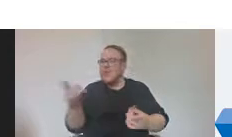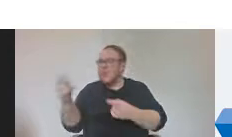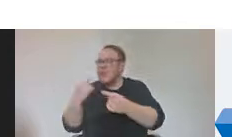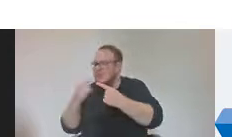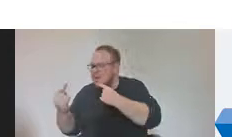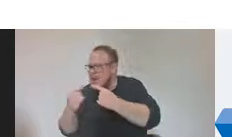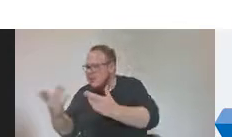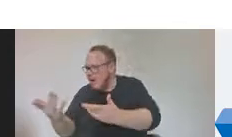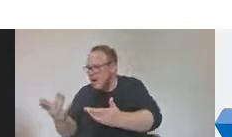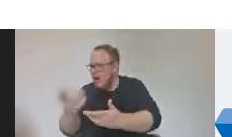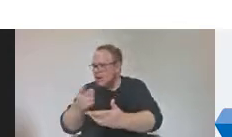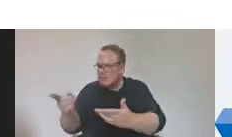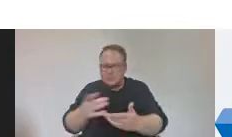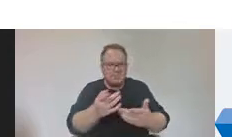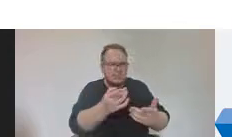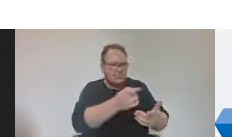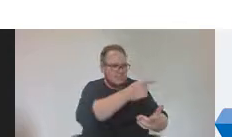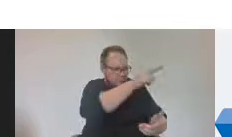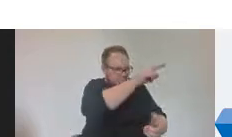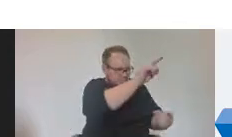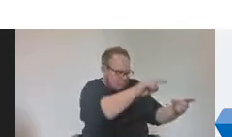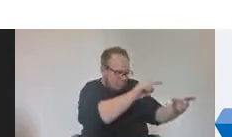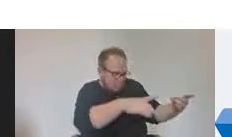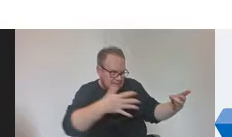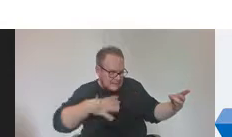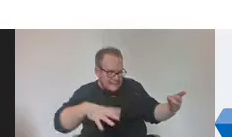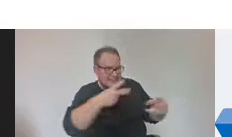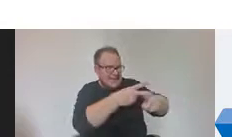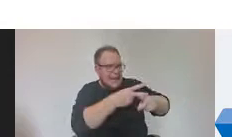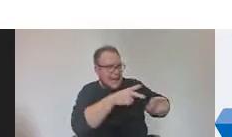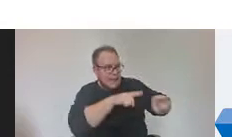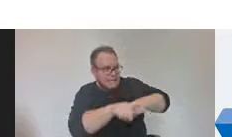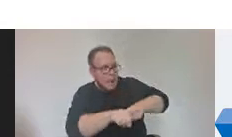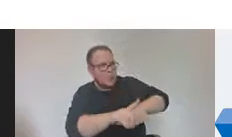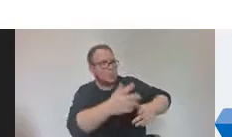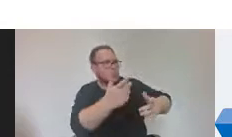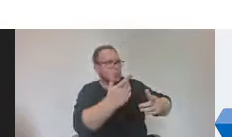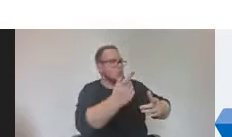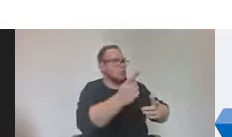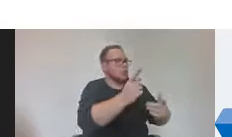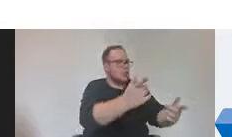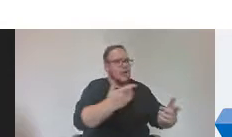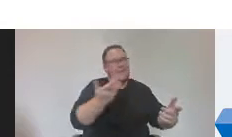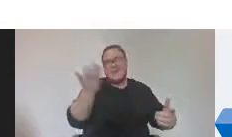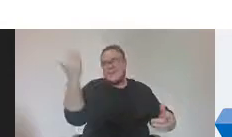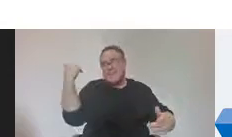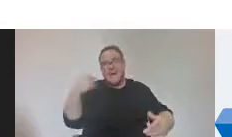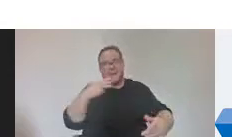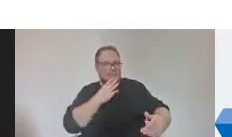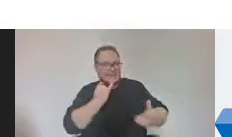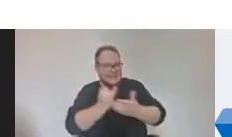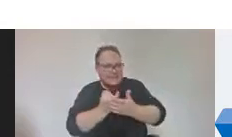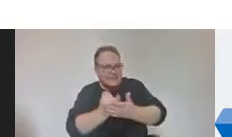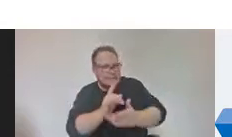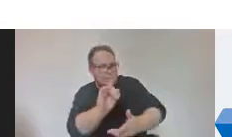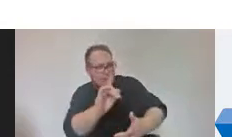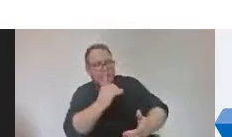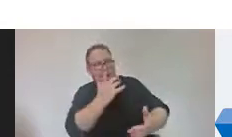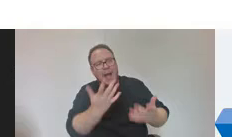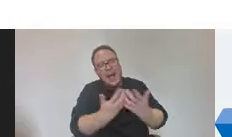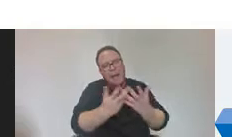where our priorities are, where people need care the most, what are we doing wrong, what are our needs and our demands,